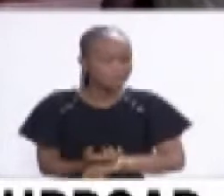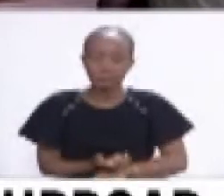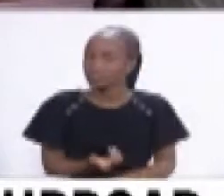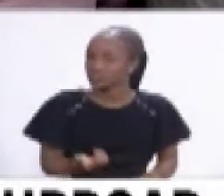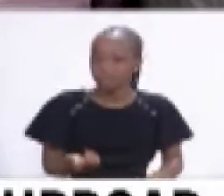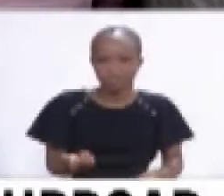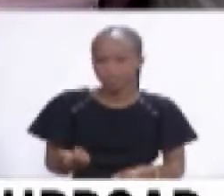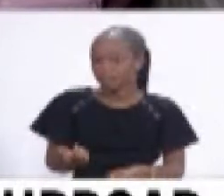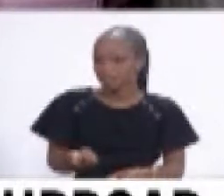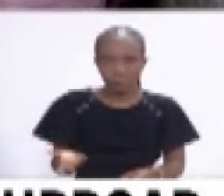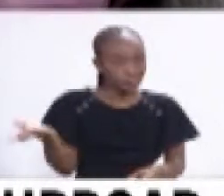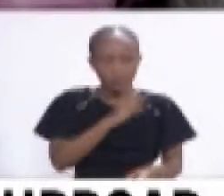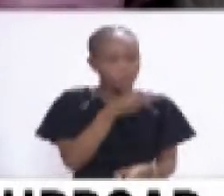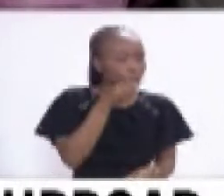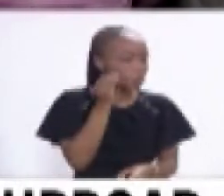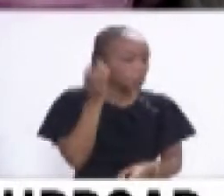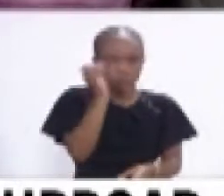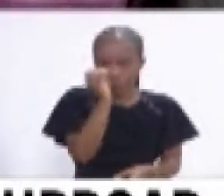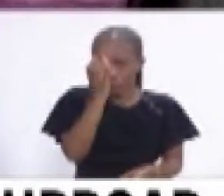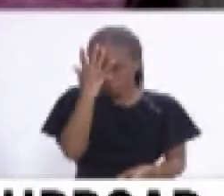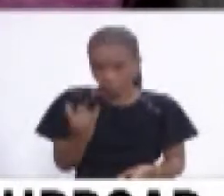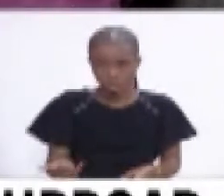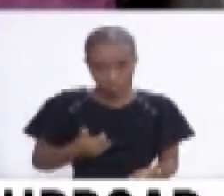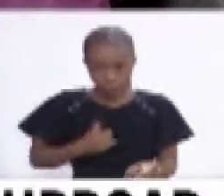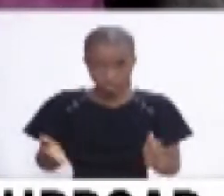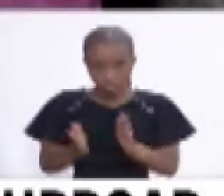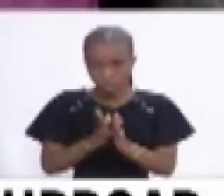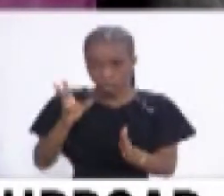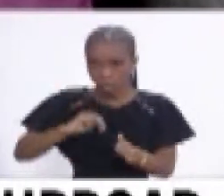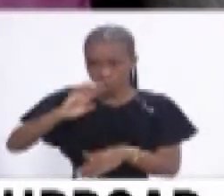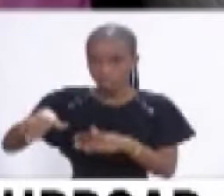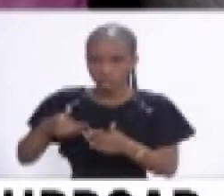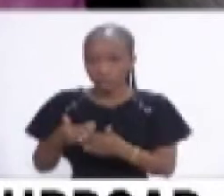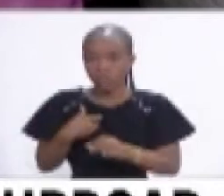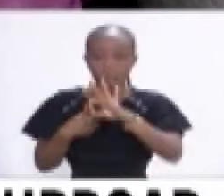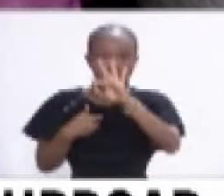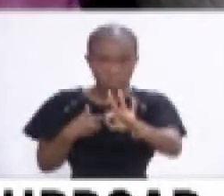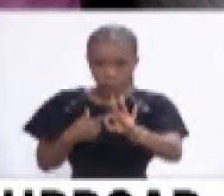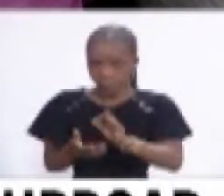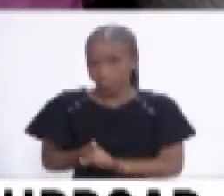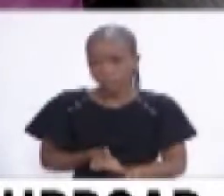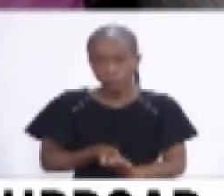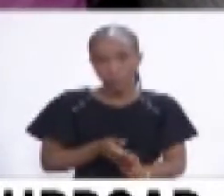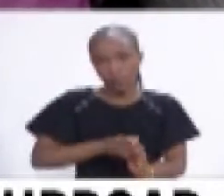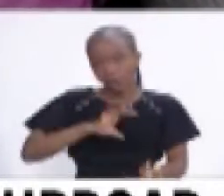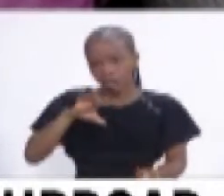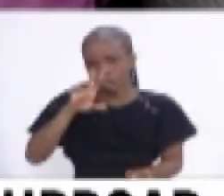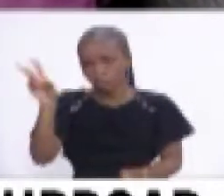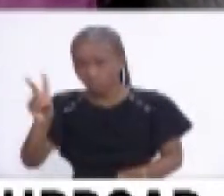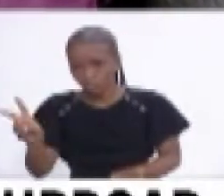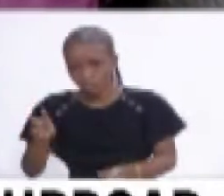jamani, wasirudishwe nyumbani kwa sababu niko nao kama wote, niko na watatu. Wengine wawili hao